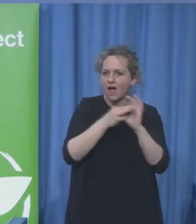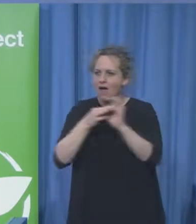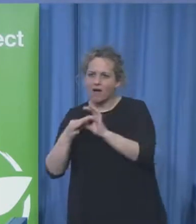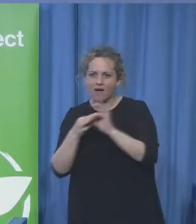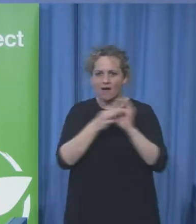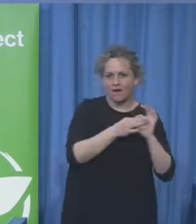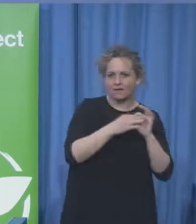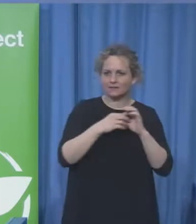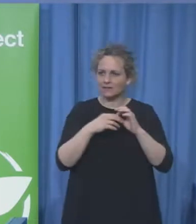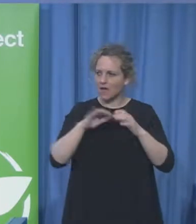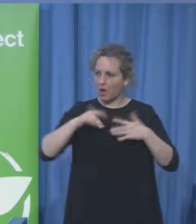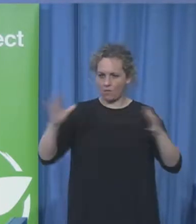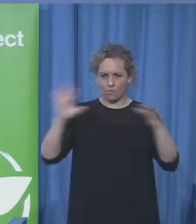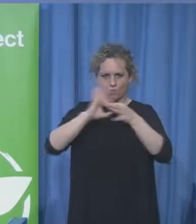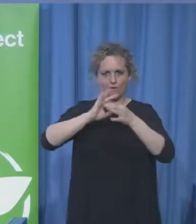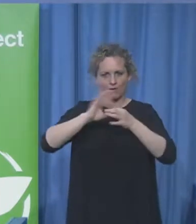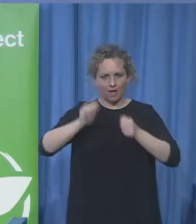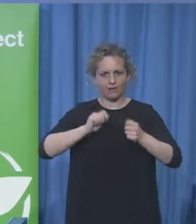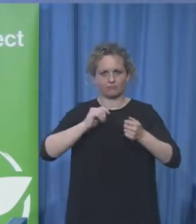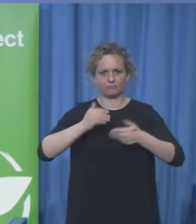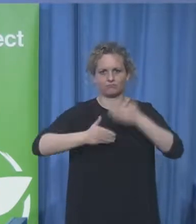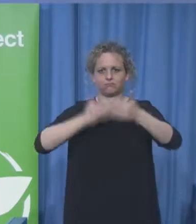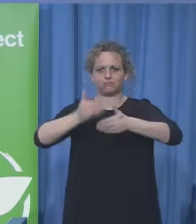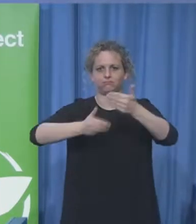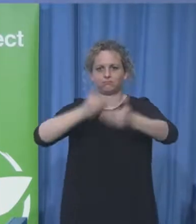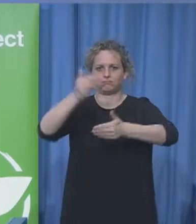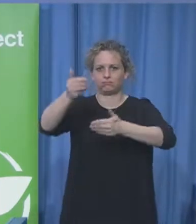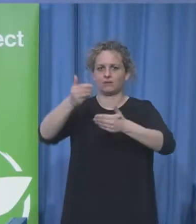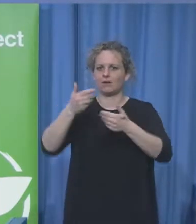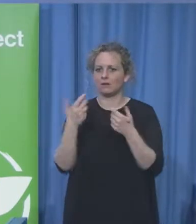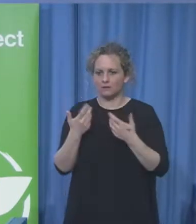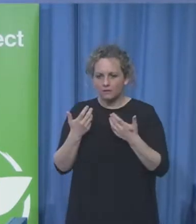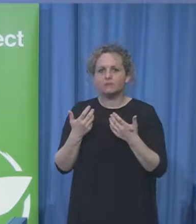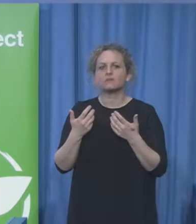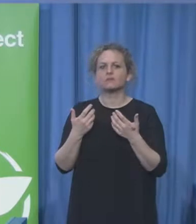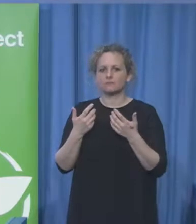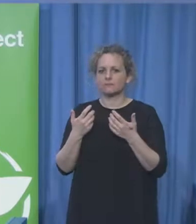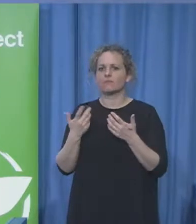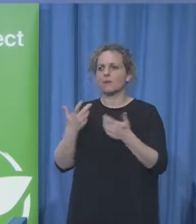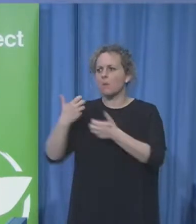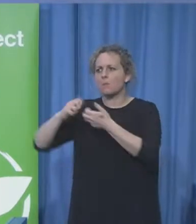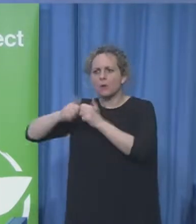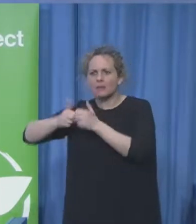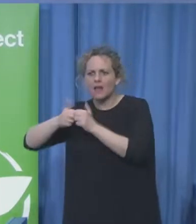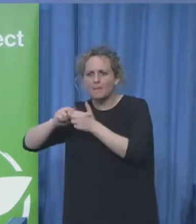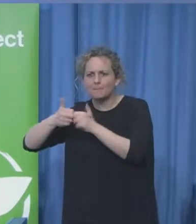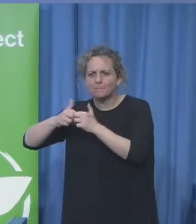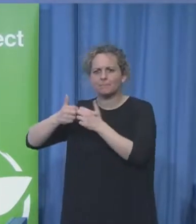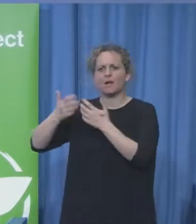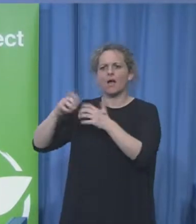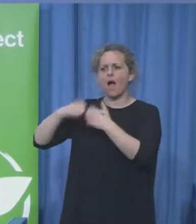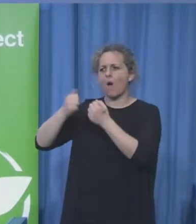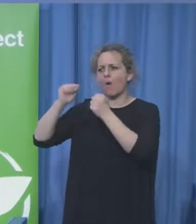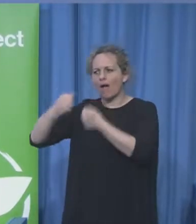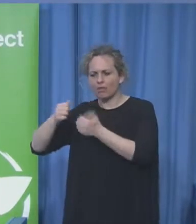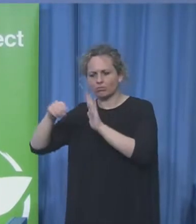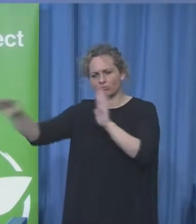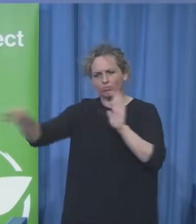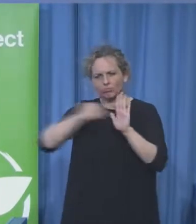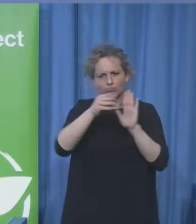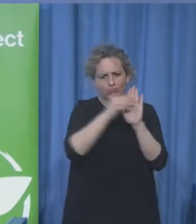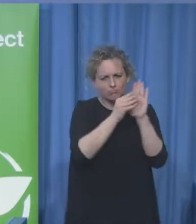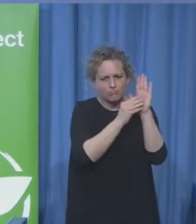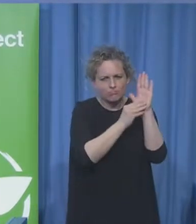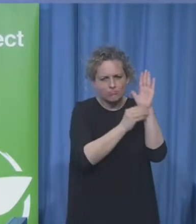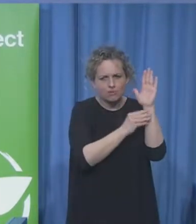can really create great things. So as we look ahead to next year's conference of the Zero Project, we're